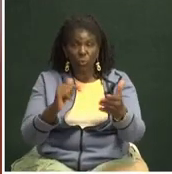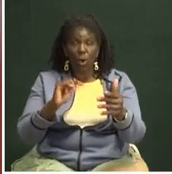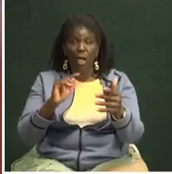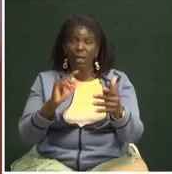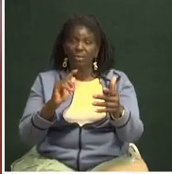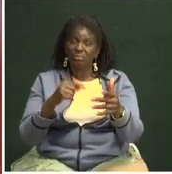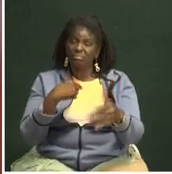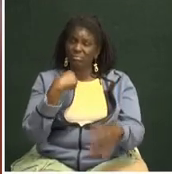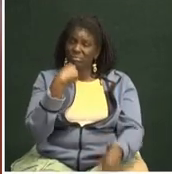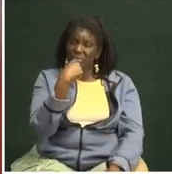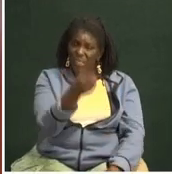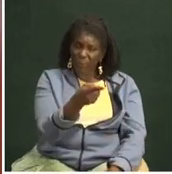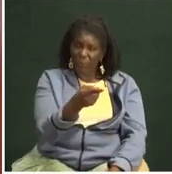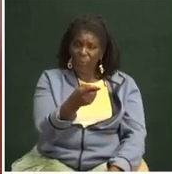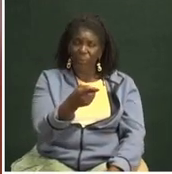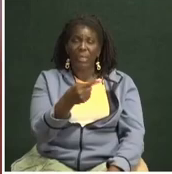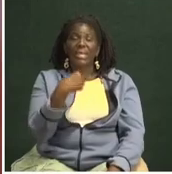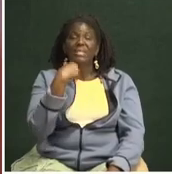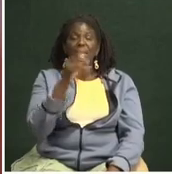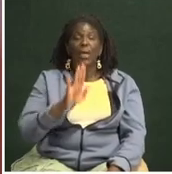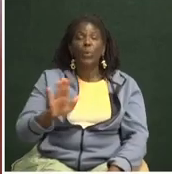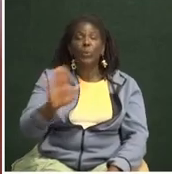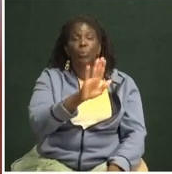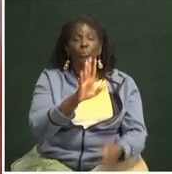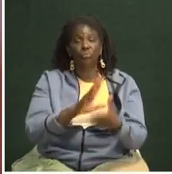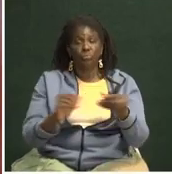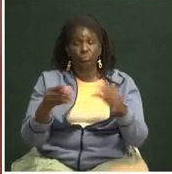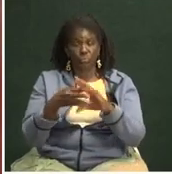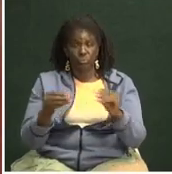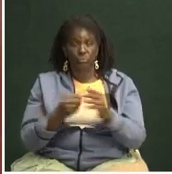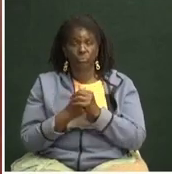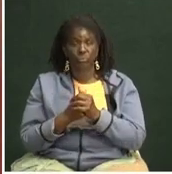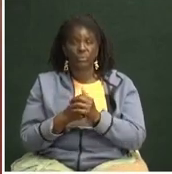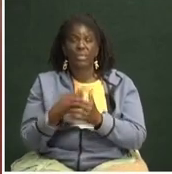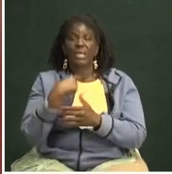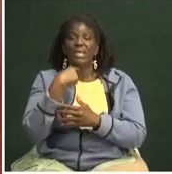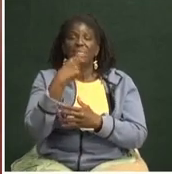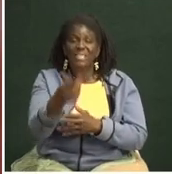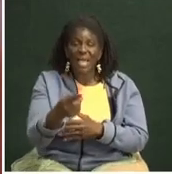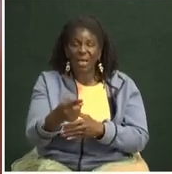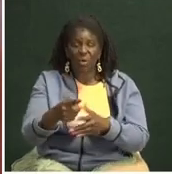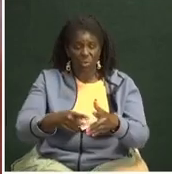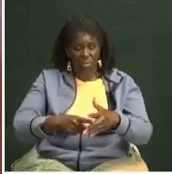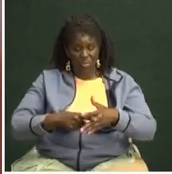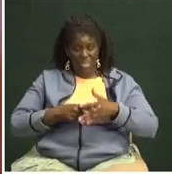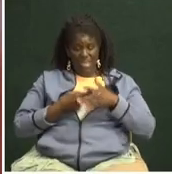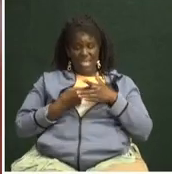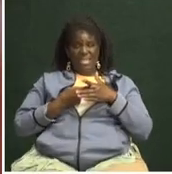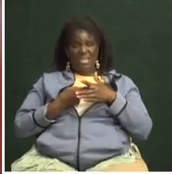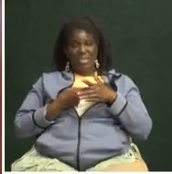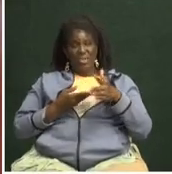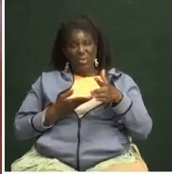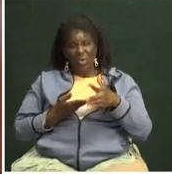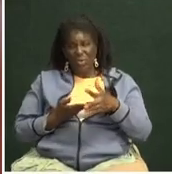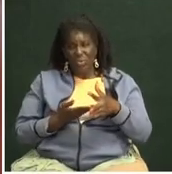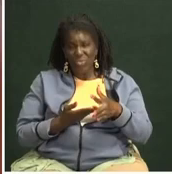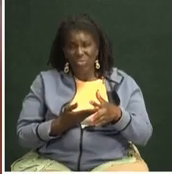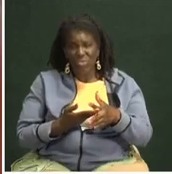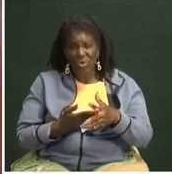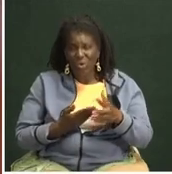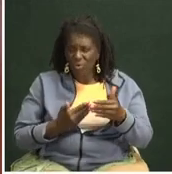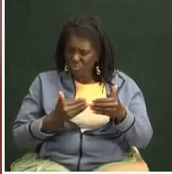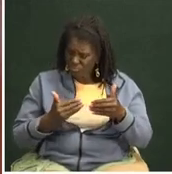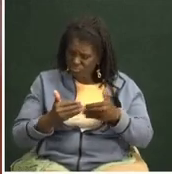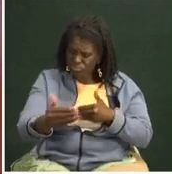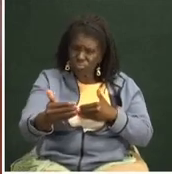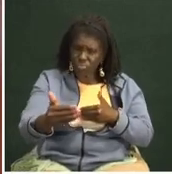charge you, tell your story. Tell it from the beginning through to where you are